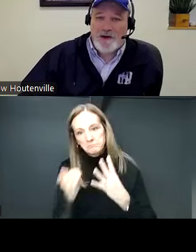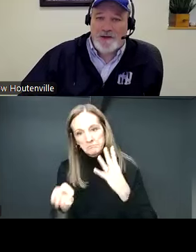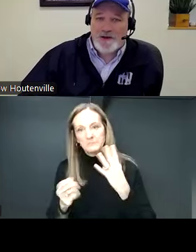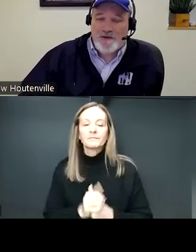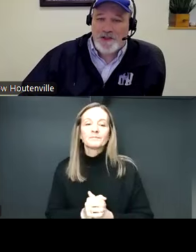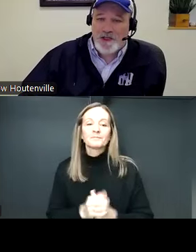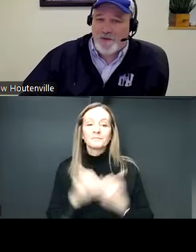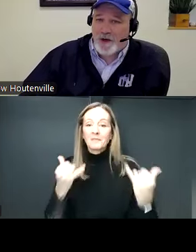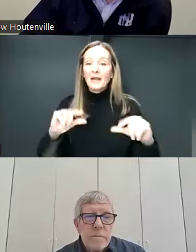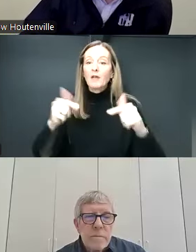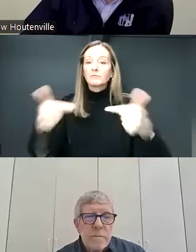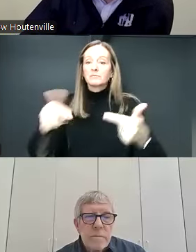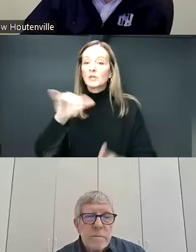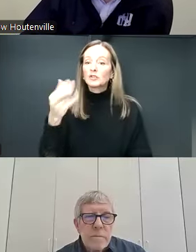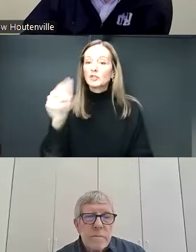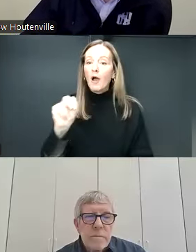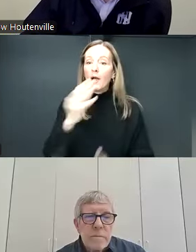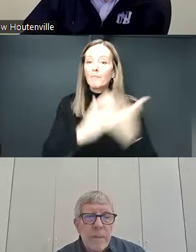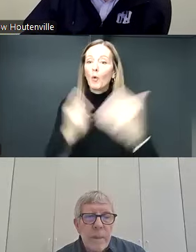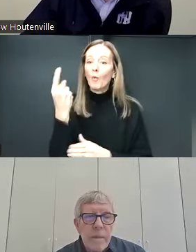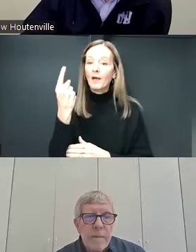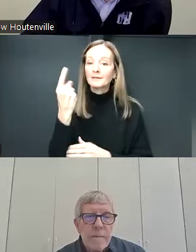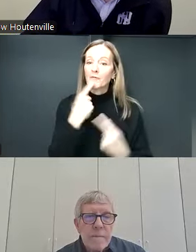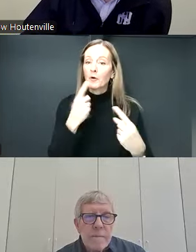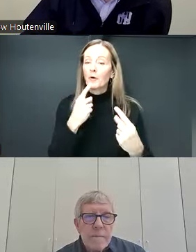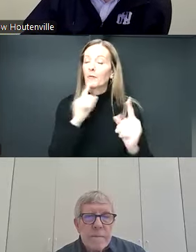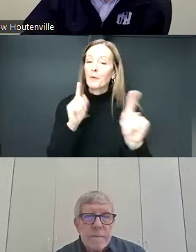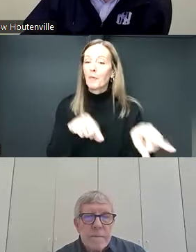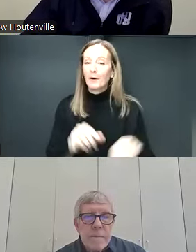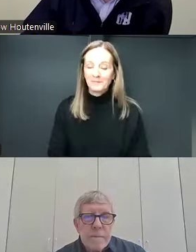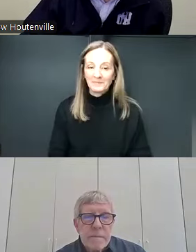now I'll turn it over to John for part one of the nTIDE report.